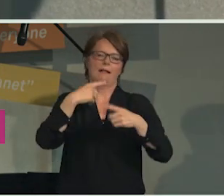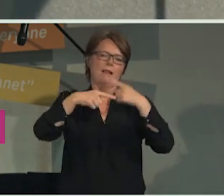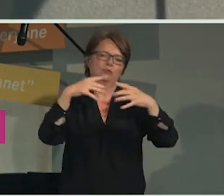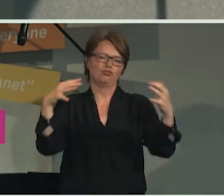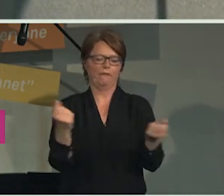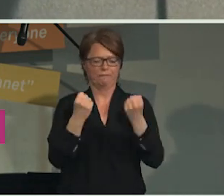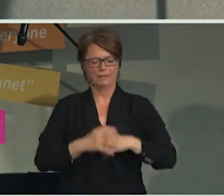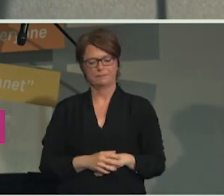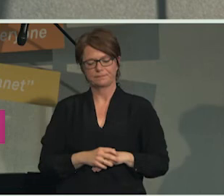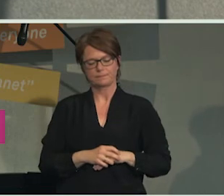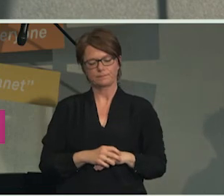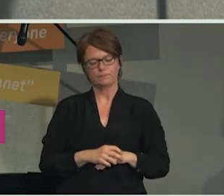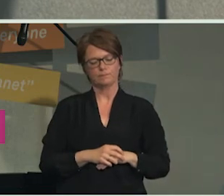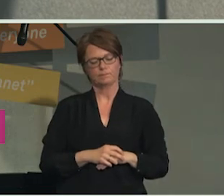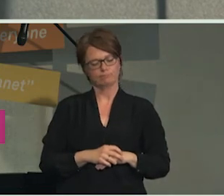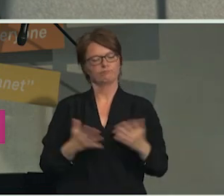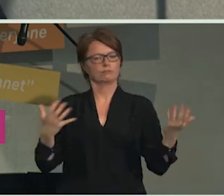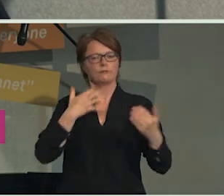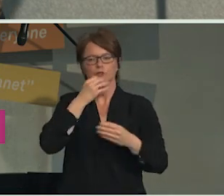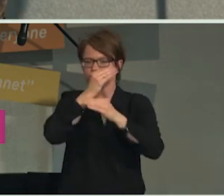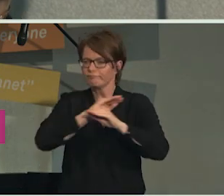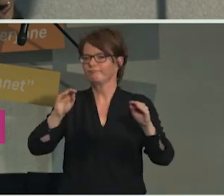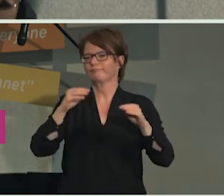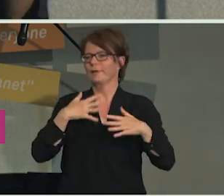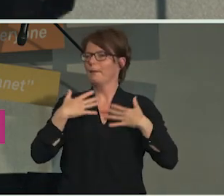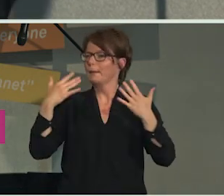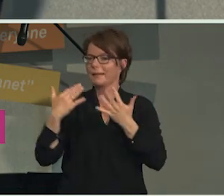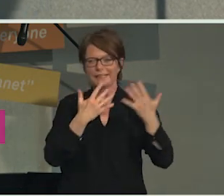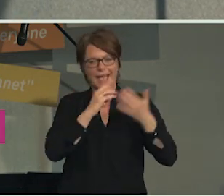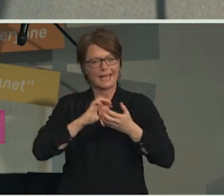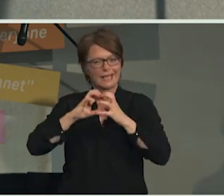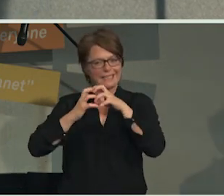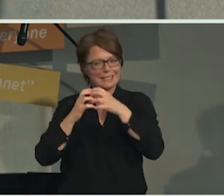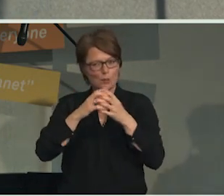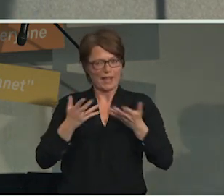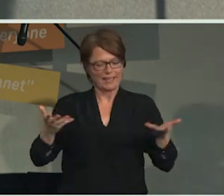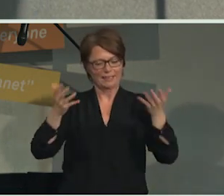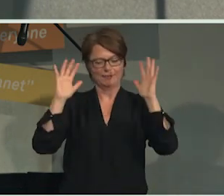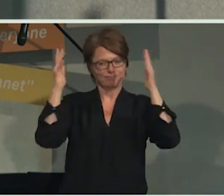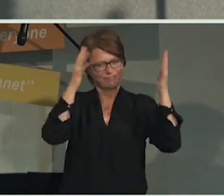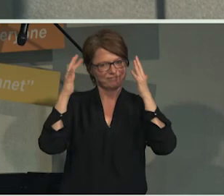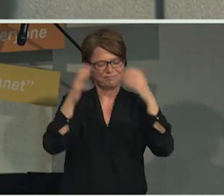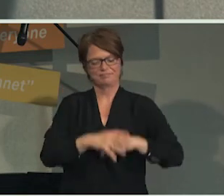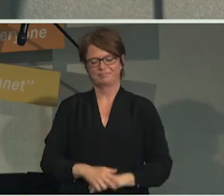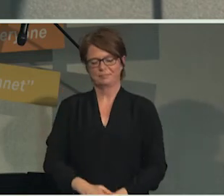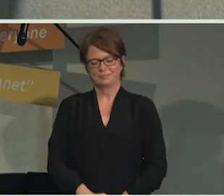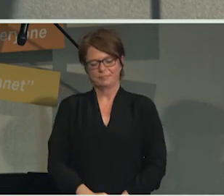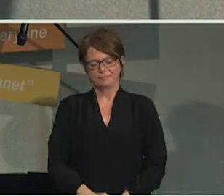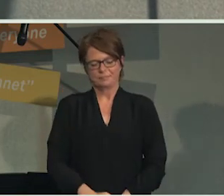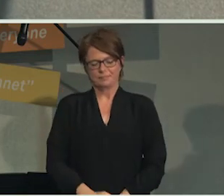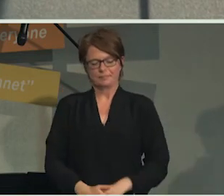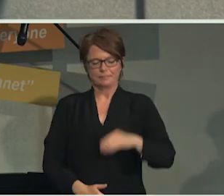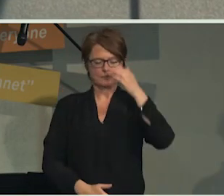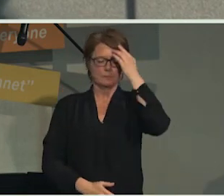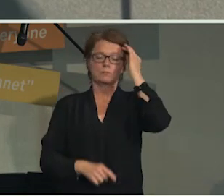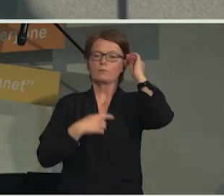And in this sense, I want to give a shout out to all the amazing groups that are presented in the exhibition. I don't know if you've had a look already. So these are